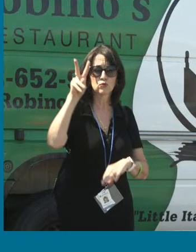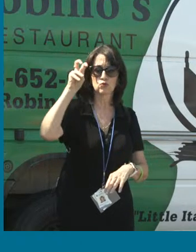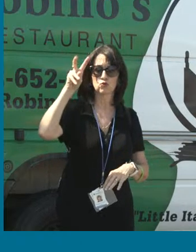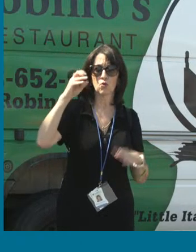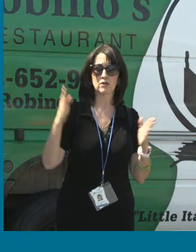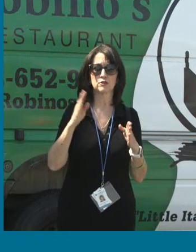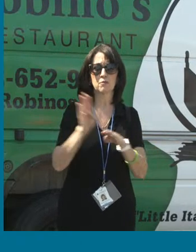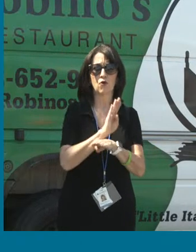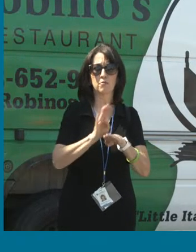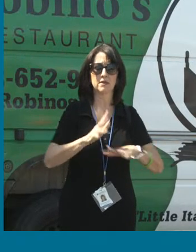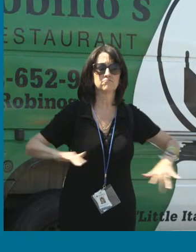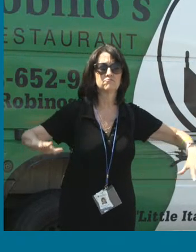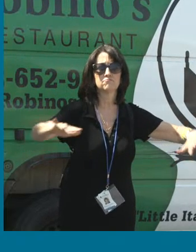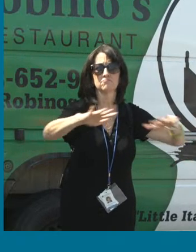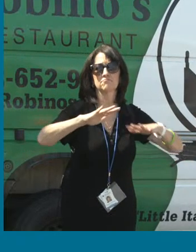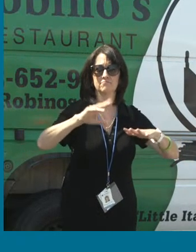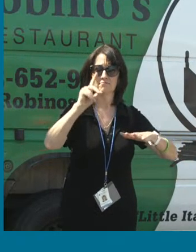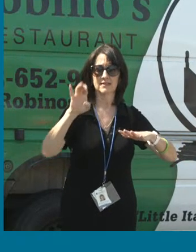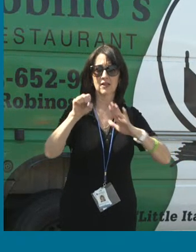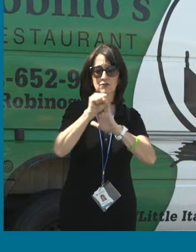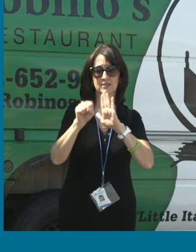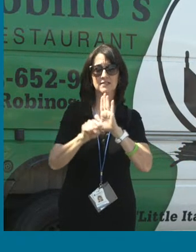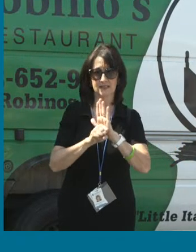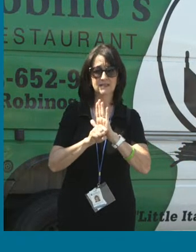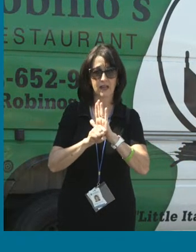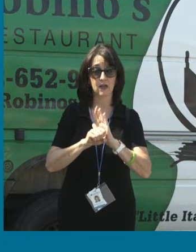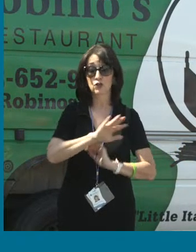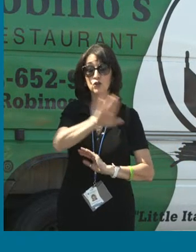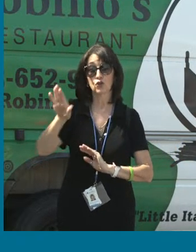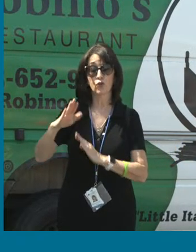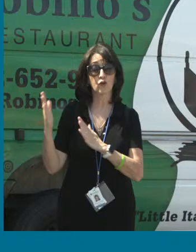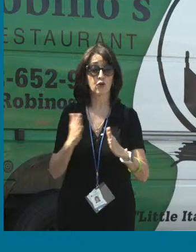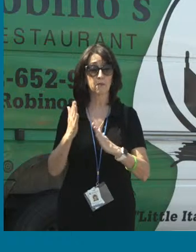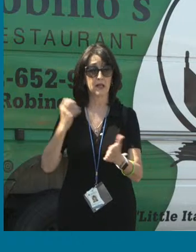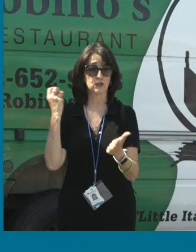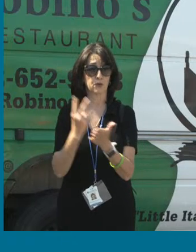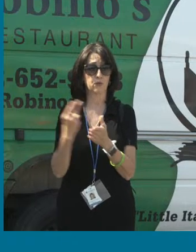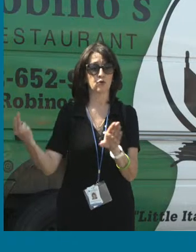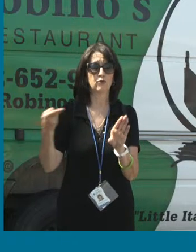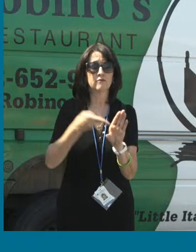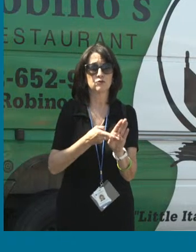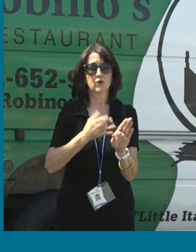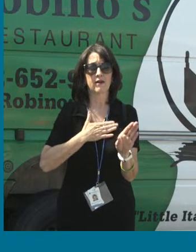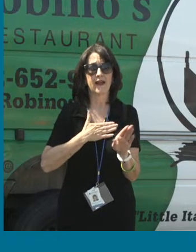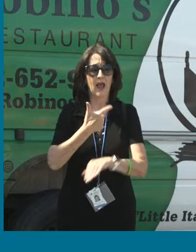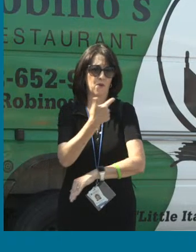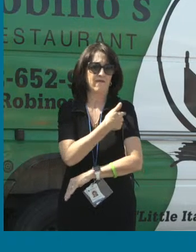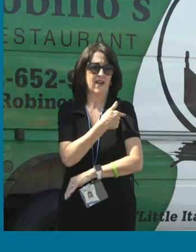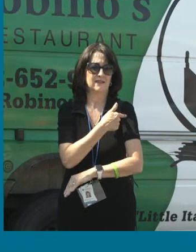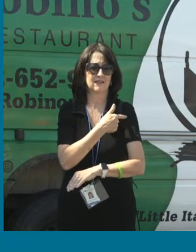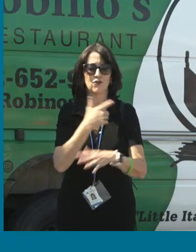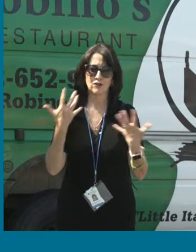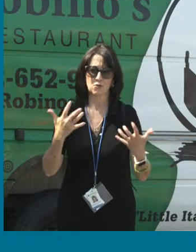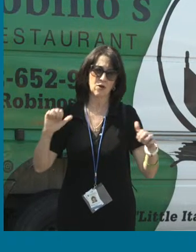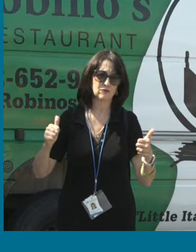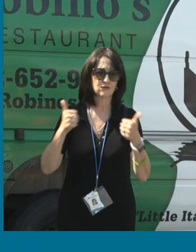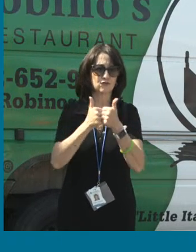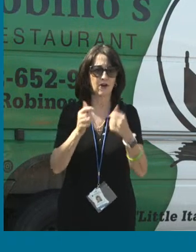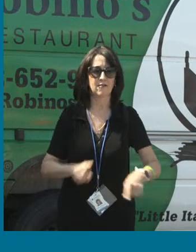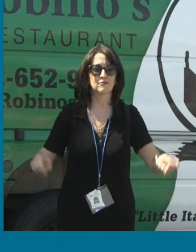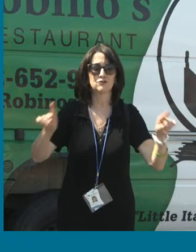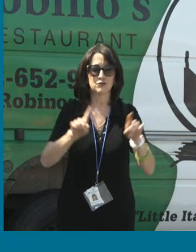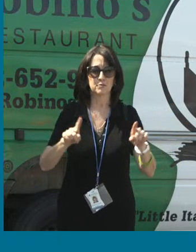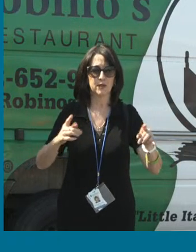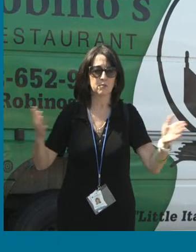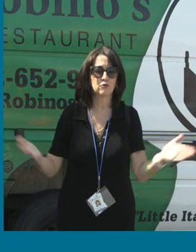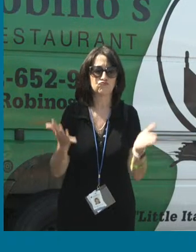state who've decided and their plans have been approved to participate in our vaccination challenge program. And I'll